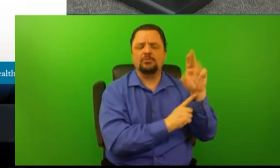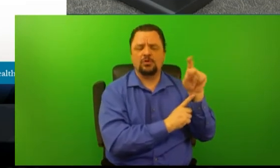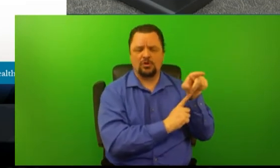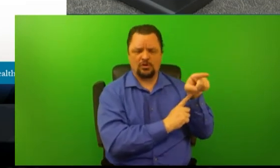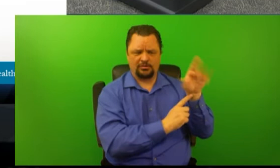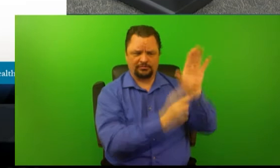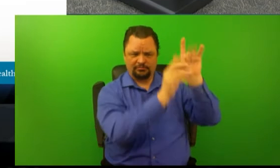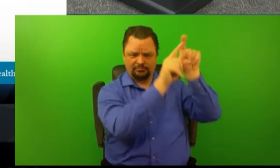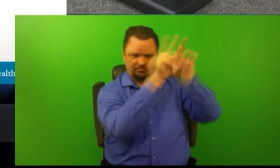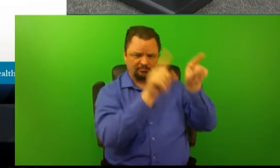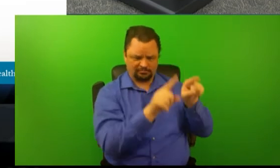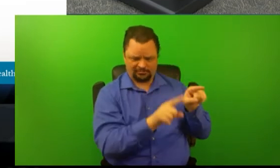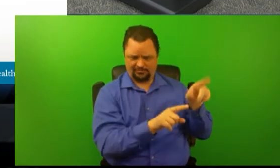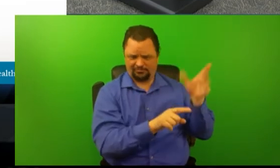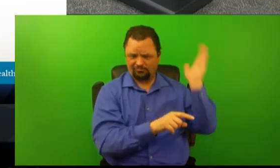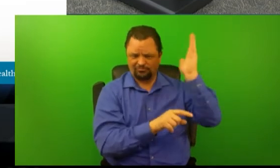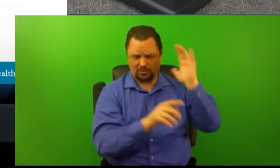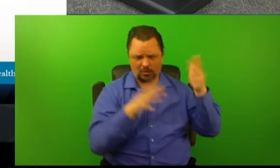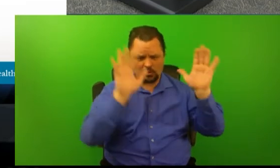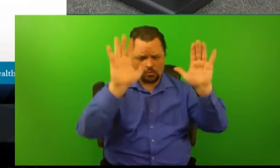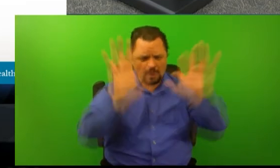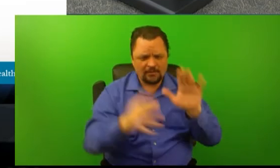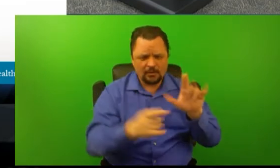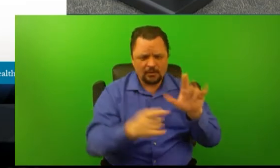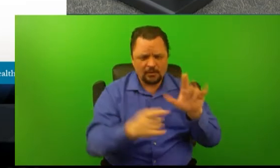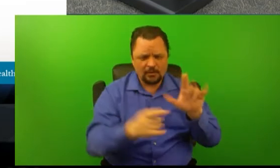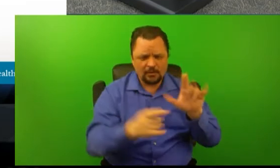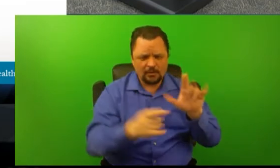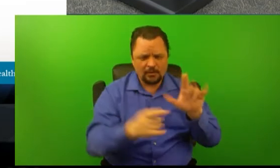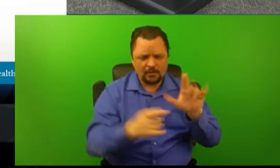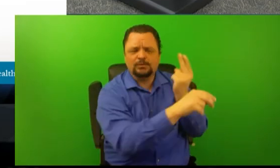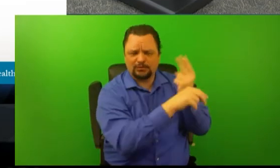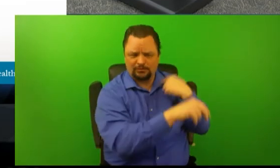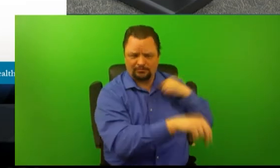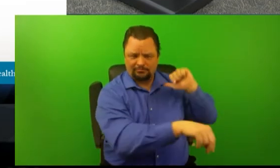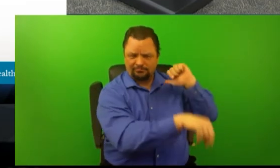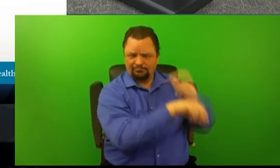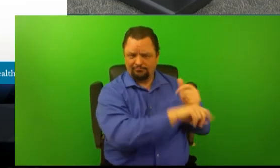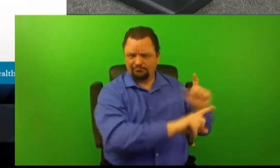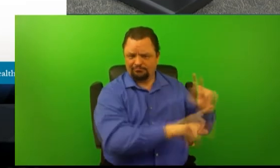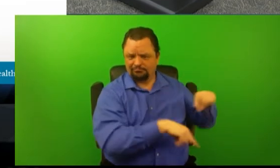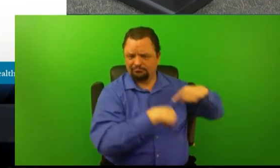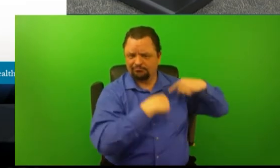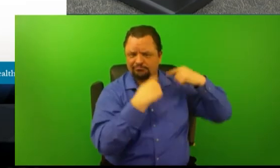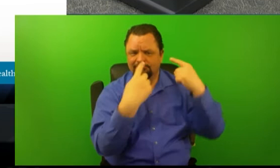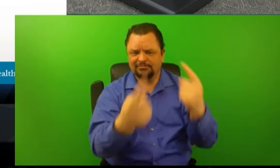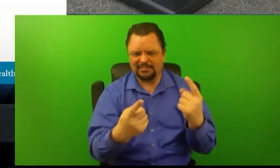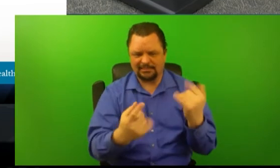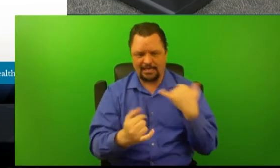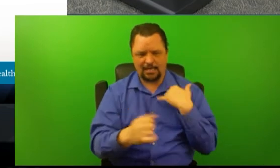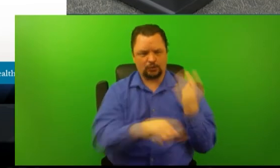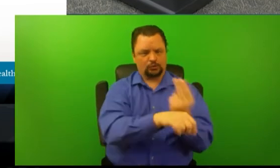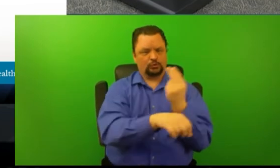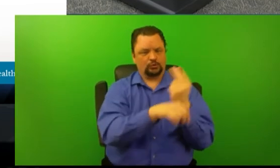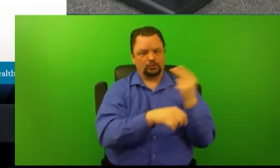had in place since we began implementing our current CHIP. It is informed by our community